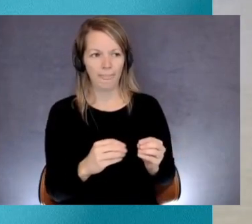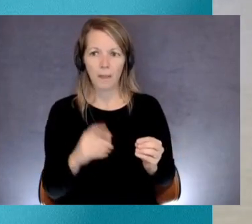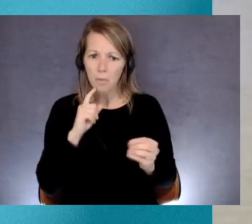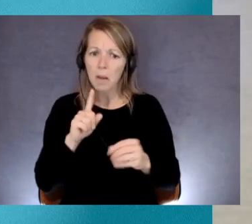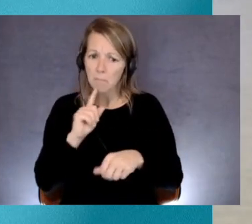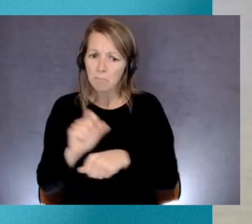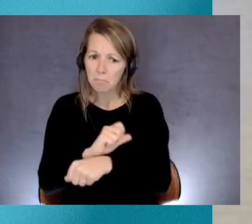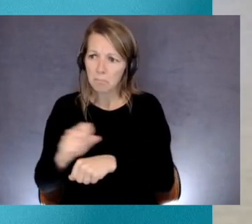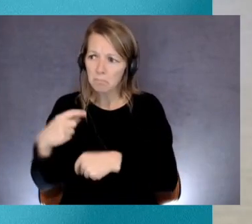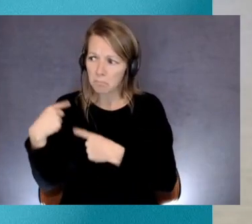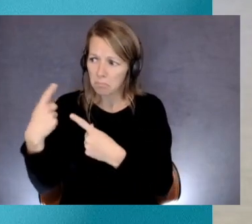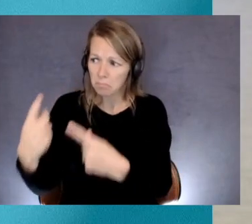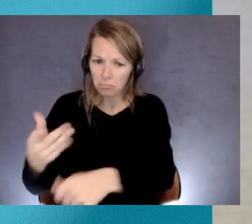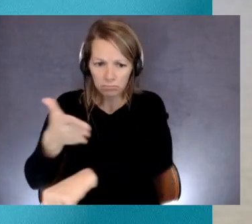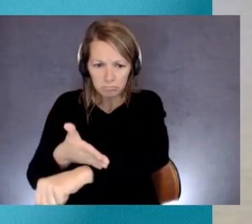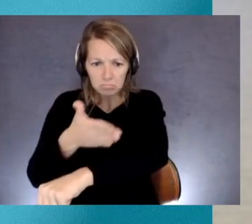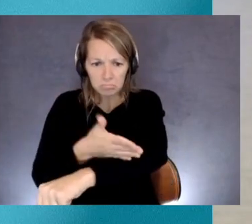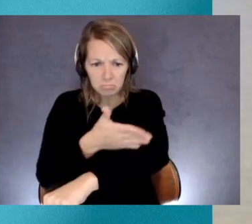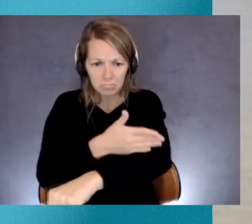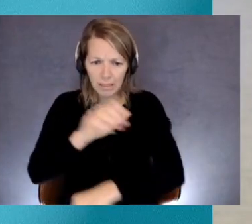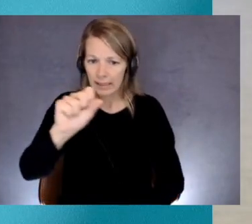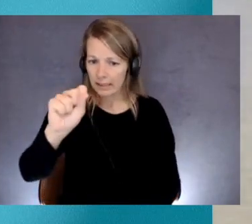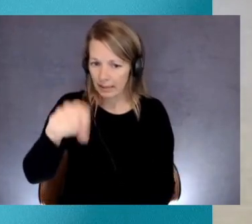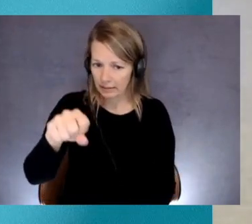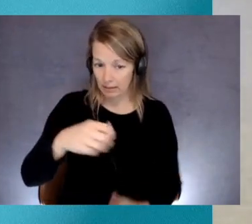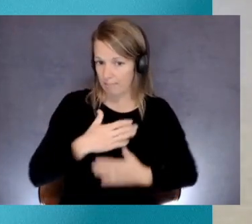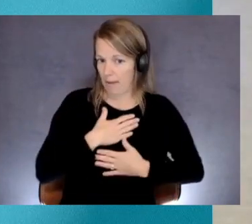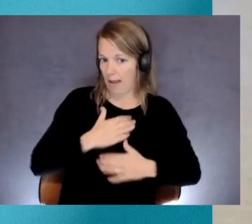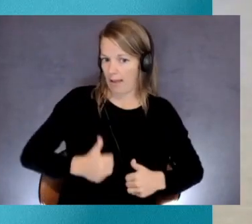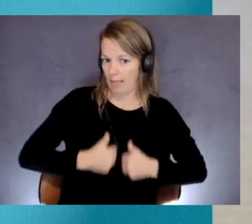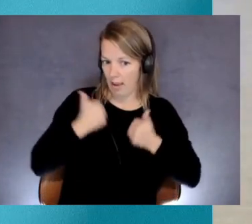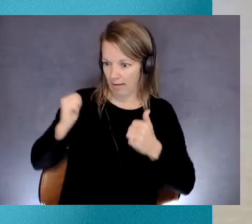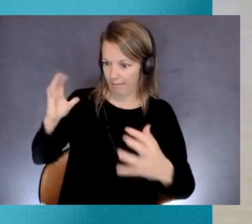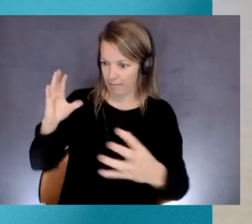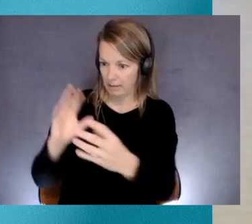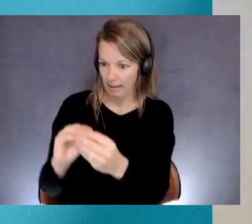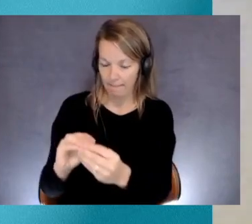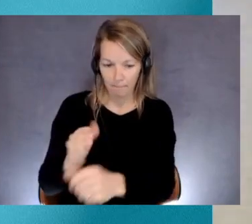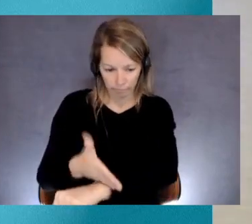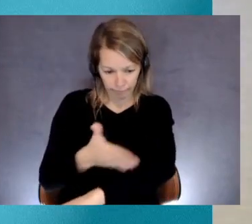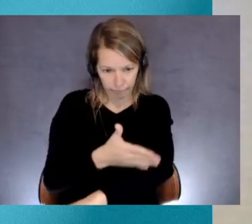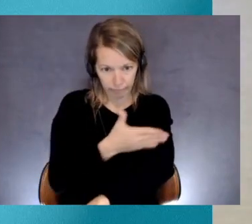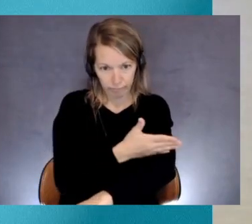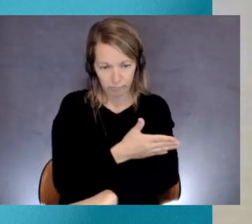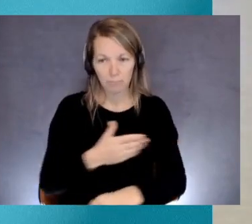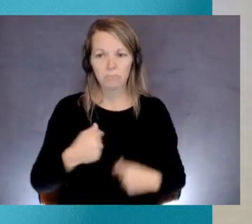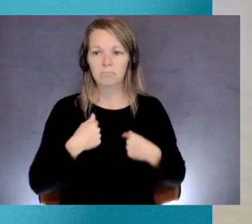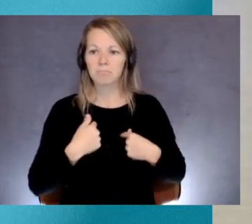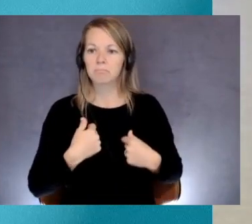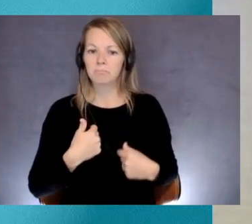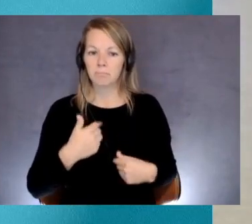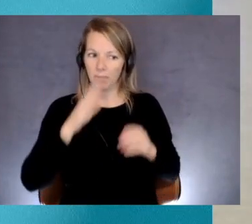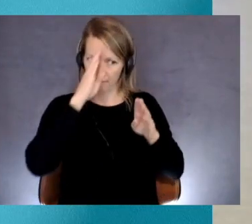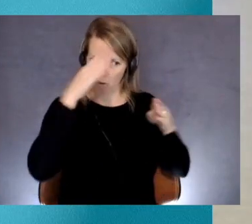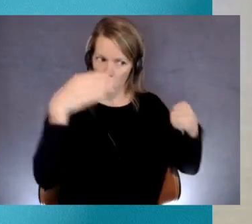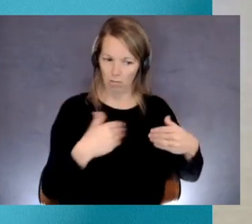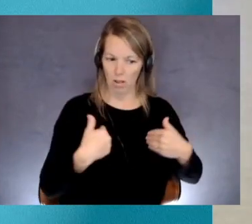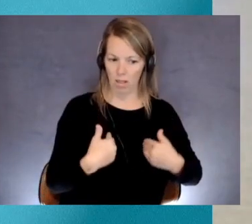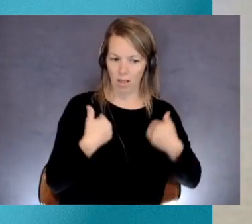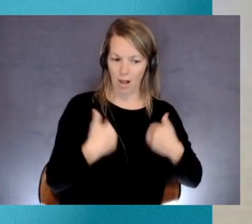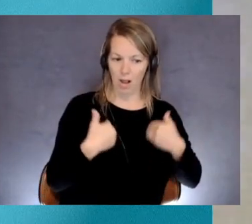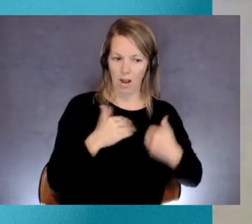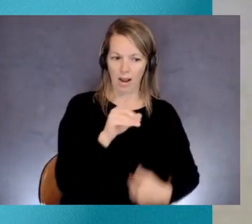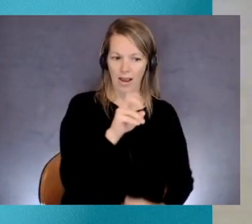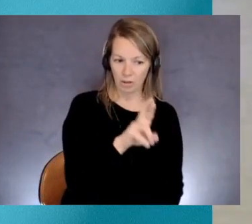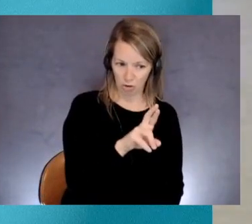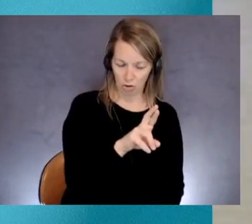progress. In my lifetime, I've gone as a lung cancer focused doc. I've gone from having to give